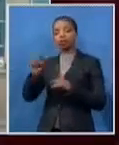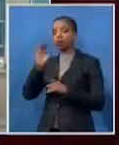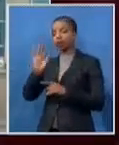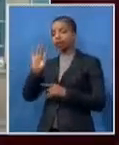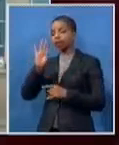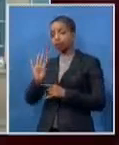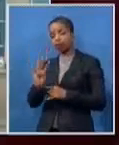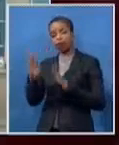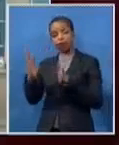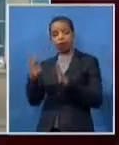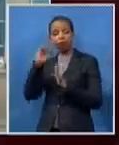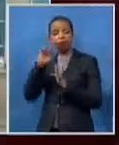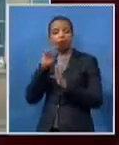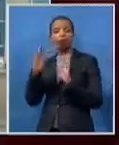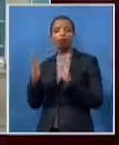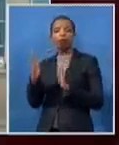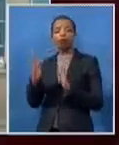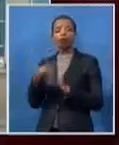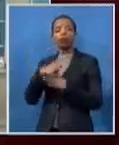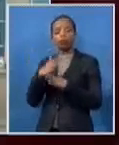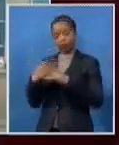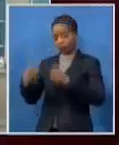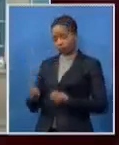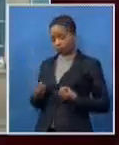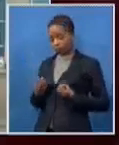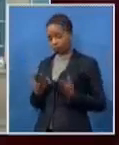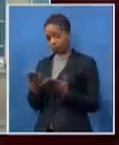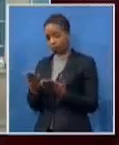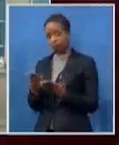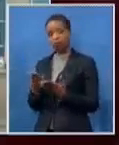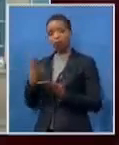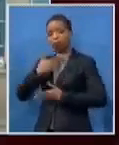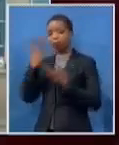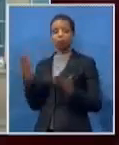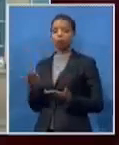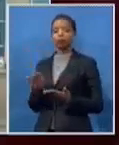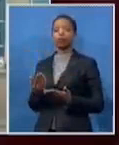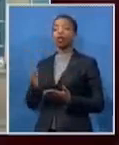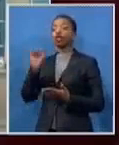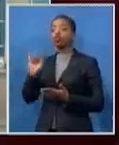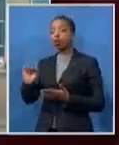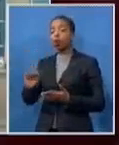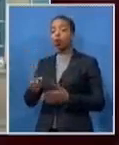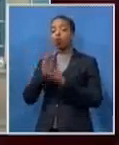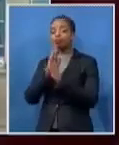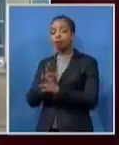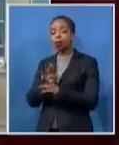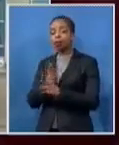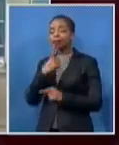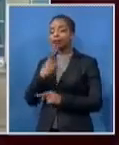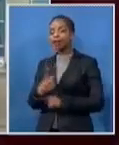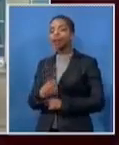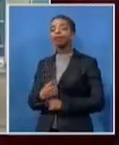one. Your report also concludes to say that, as commendable as it is that President Cyril Ramaphosa